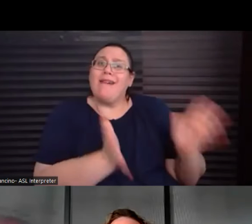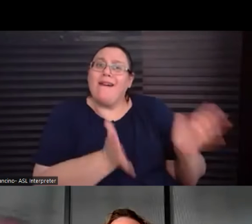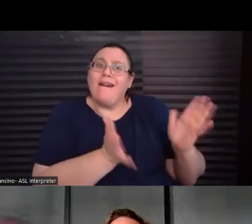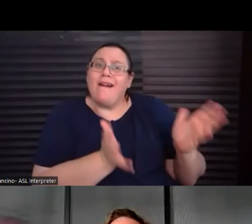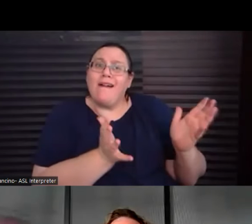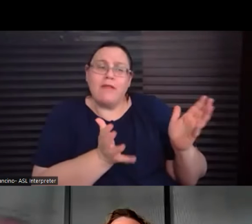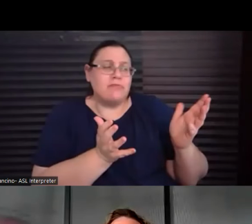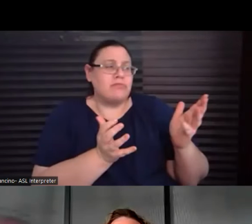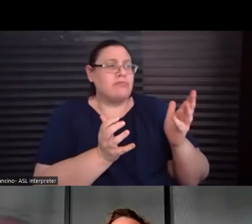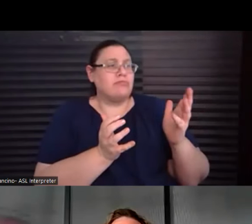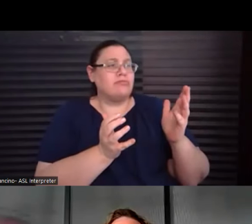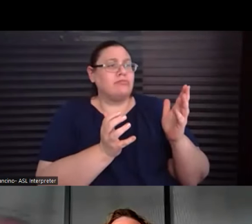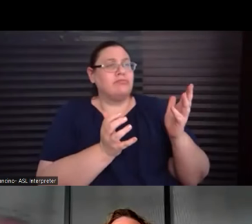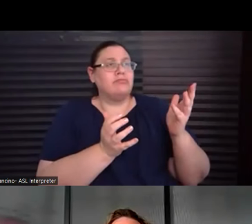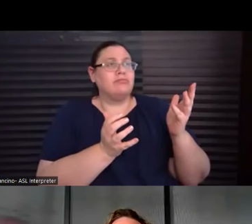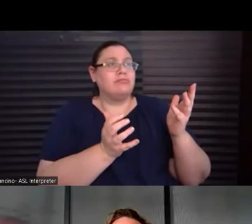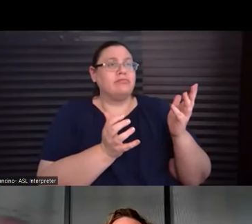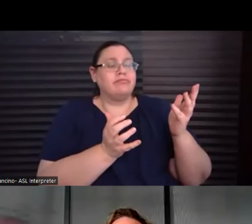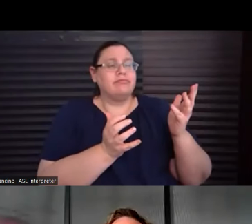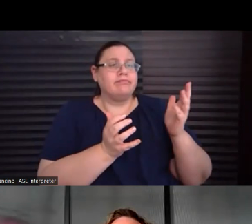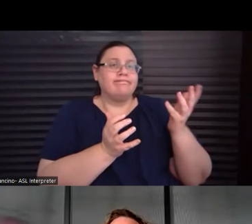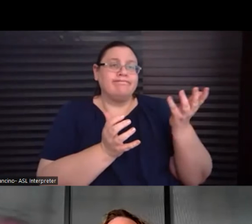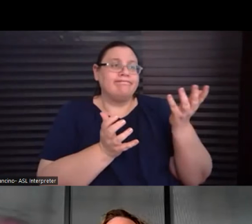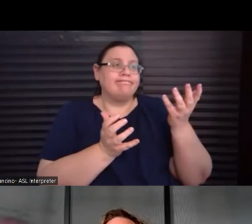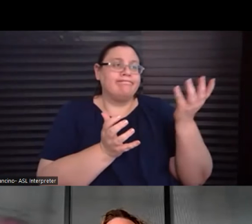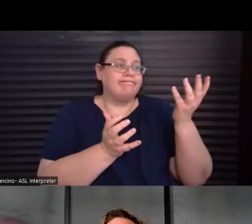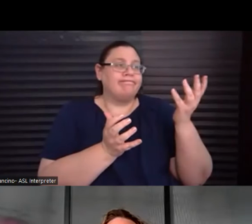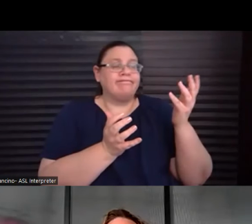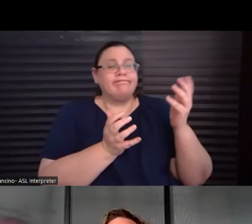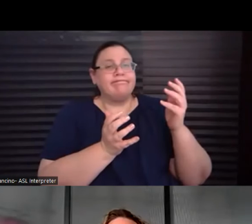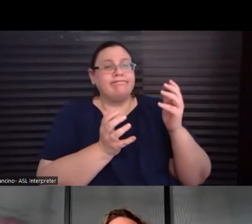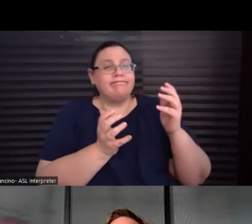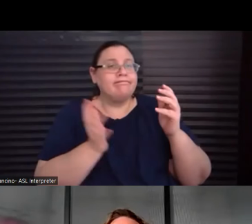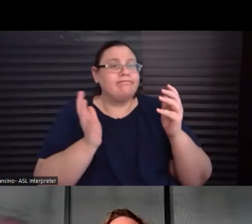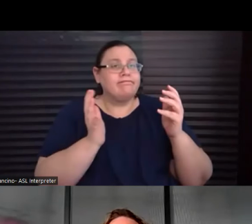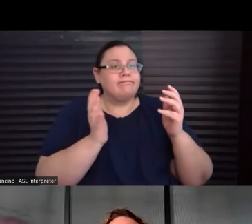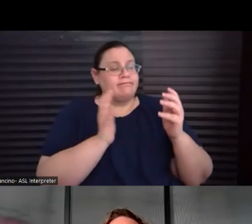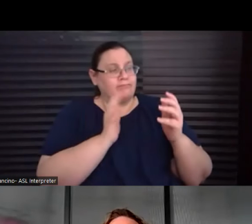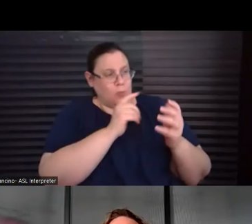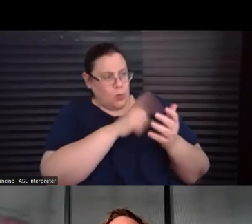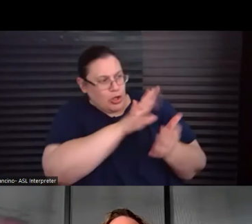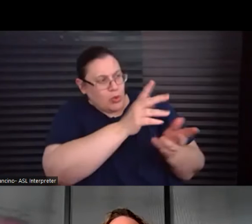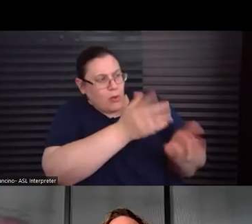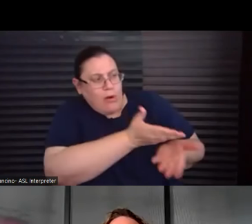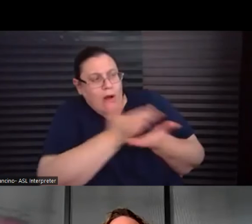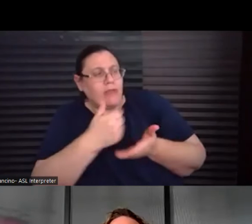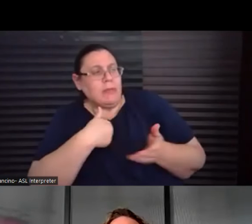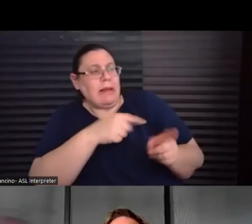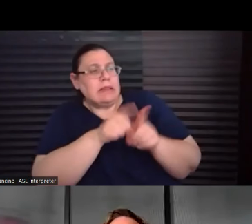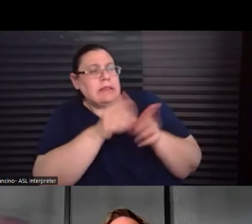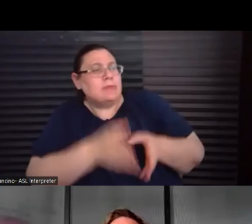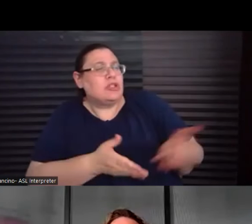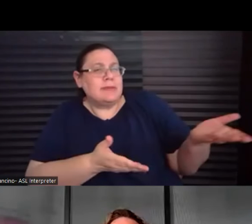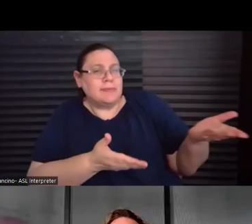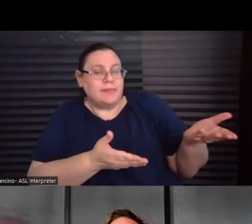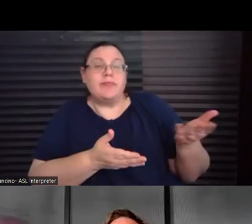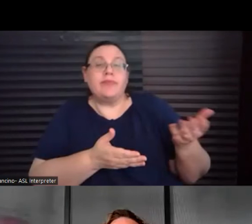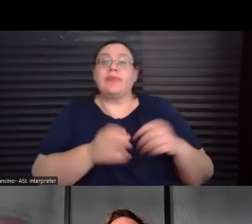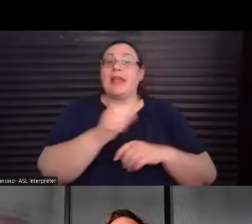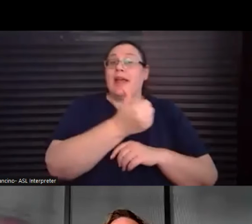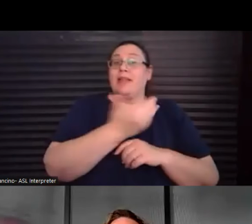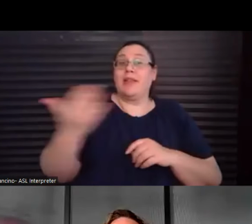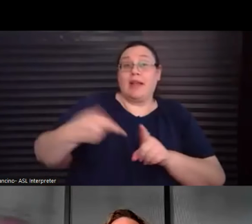their employment or their place of employ offers individuals. And then the other thing that